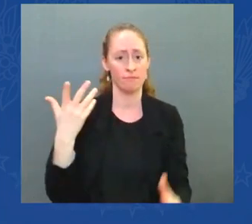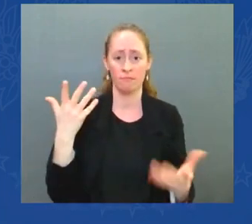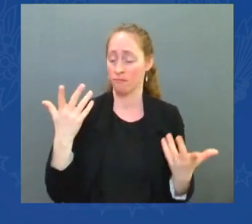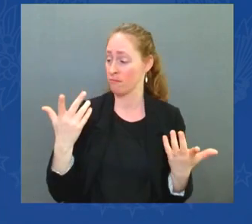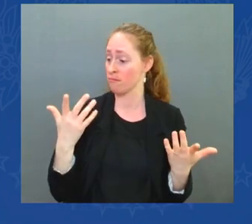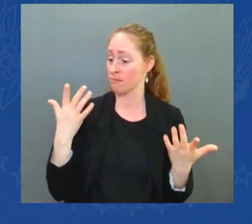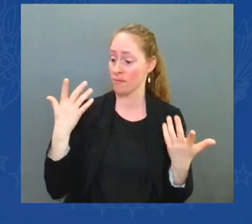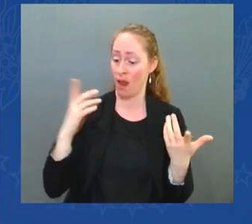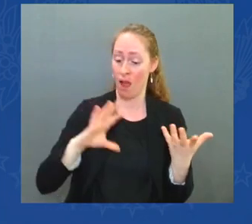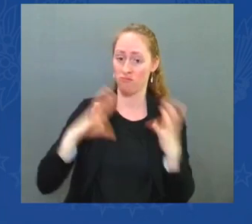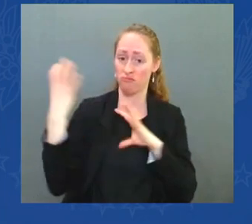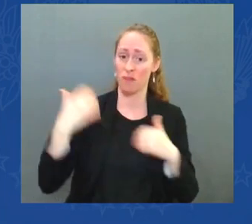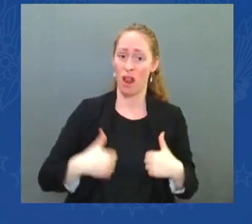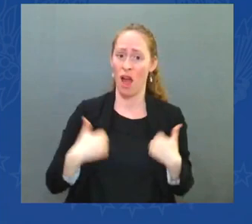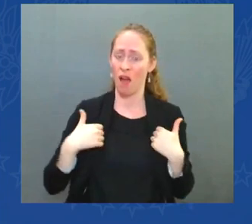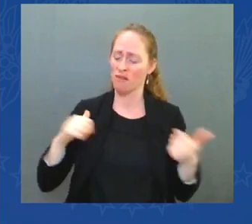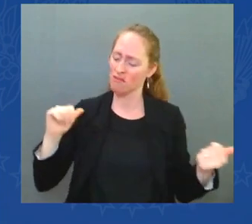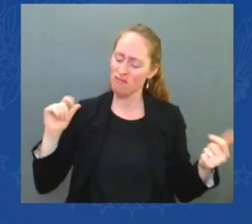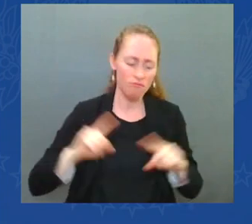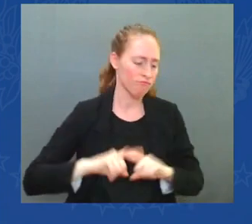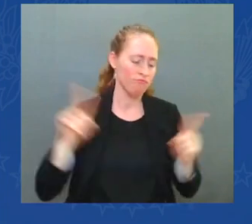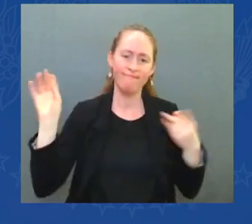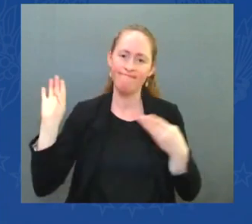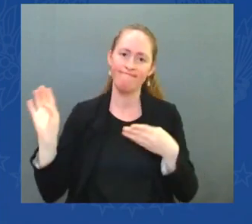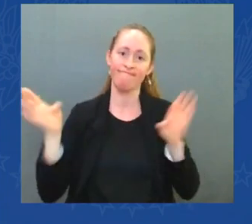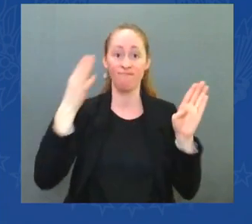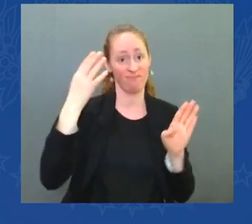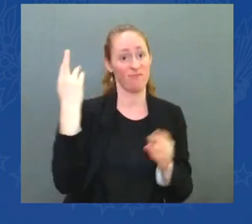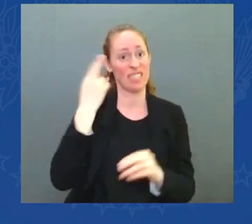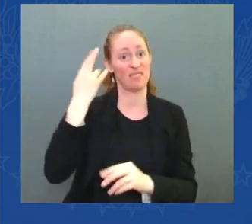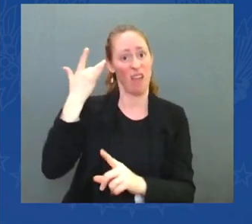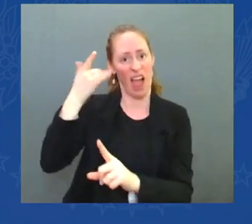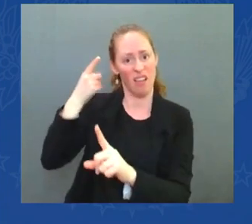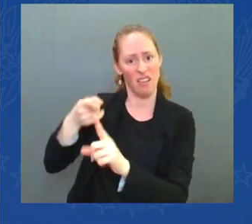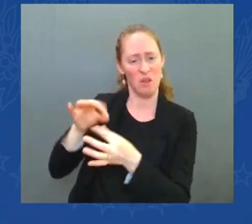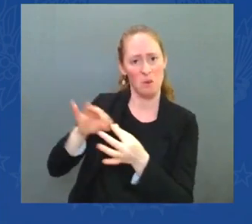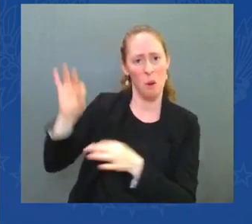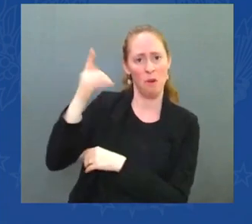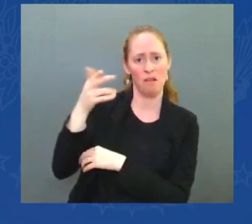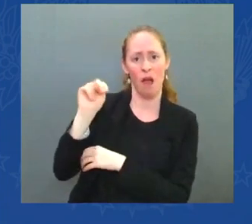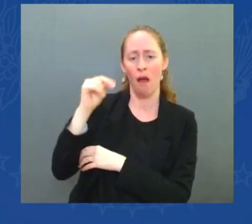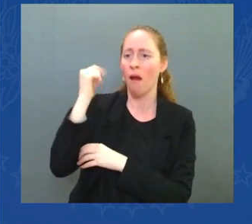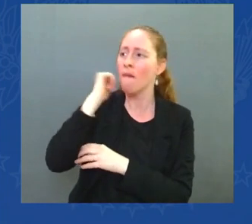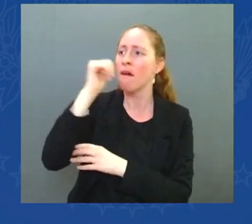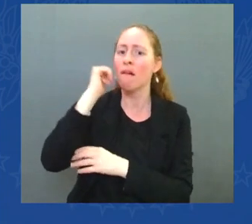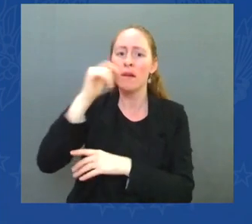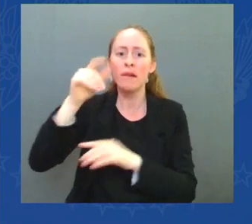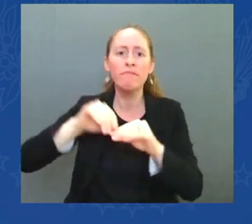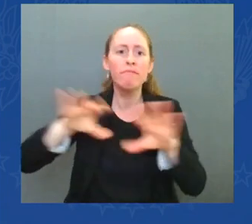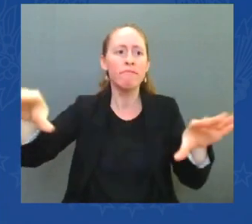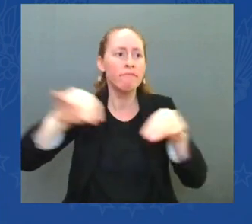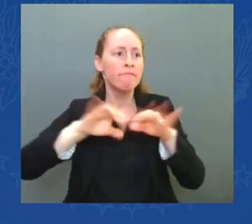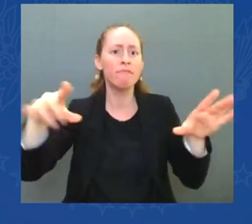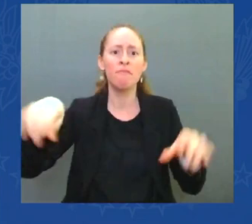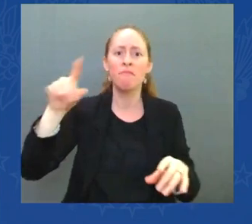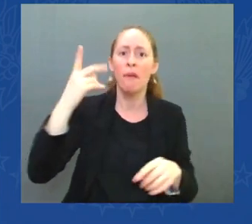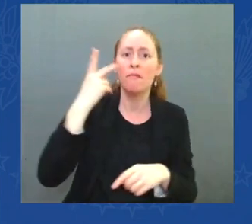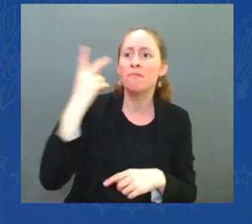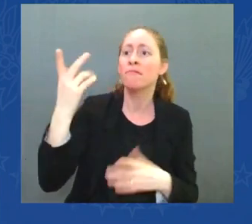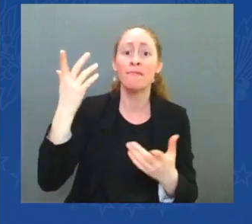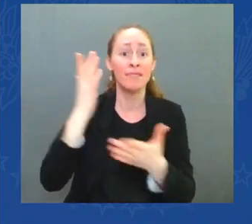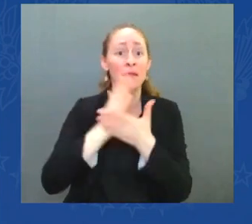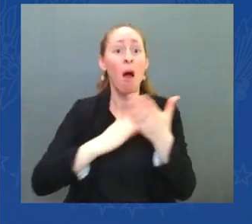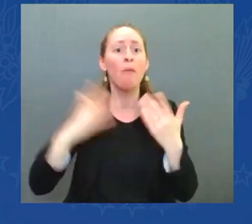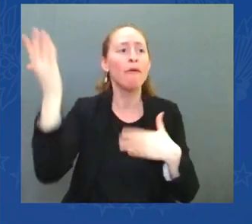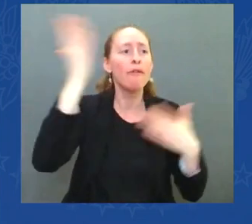headlines, many others did not. Today, we honor your strength and your action. A year ago this week, standing here with many